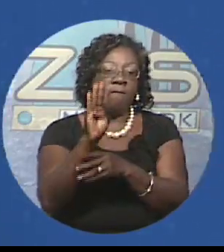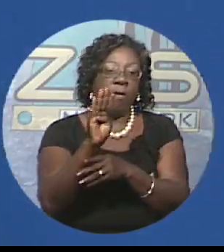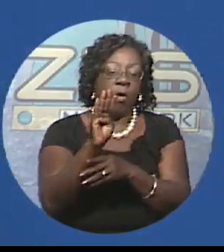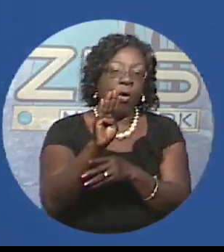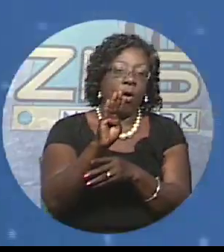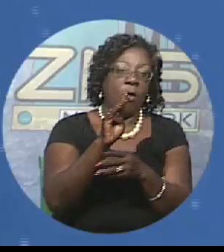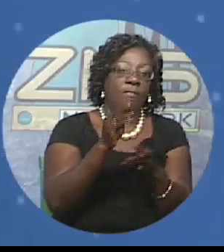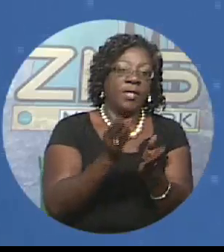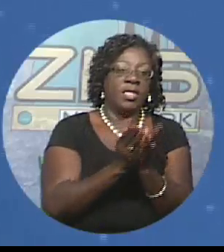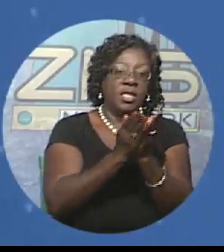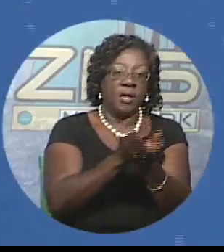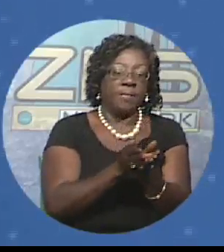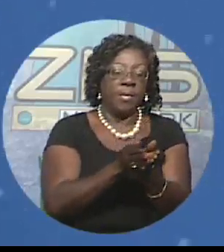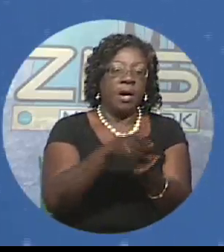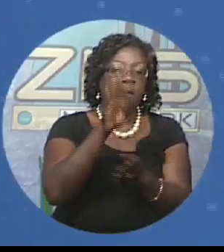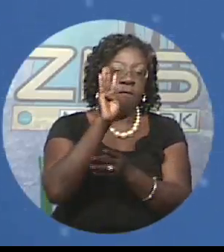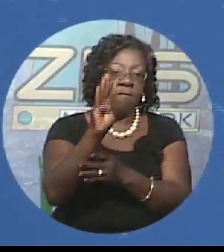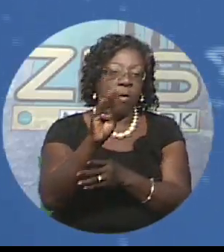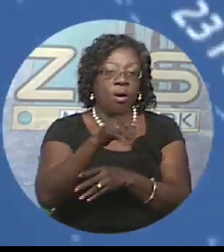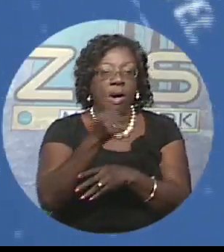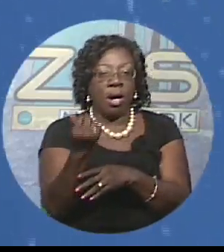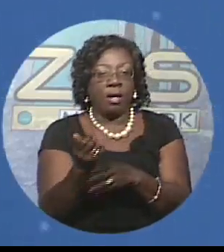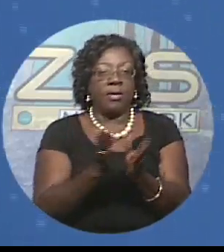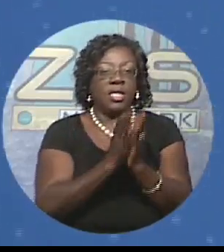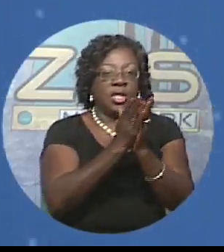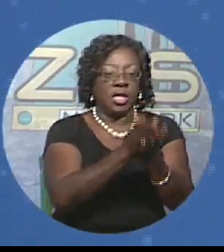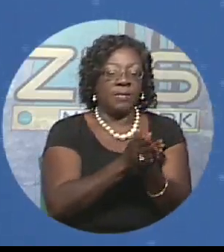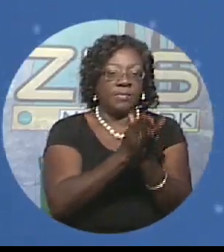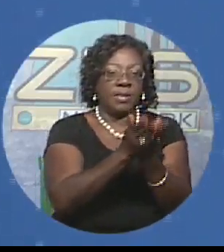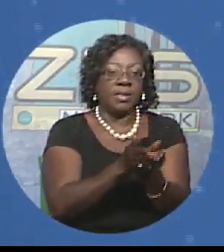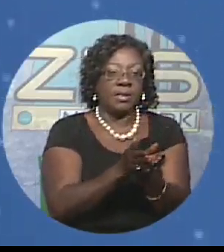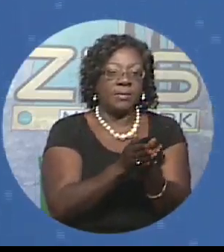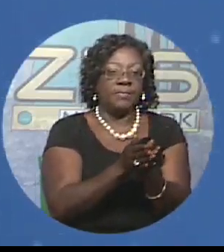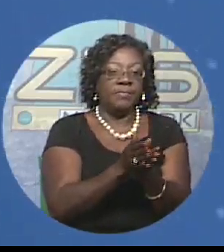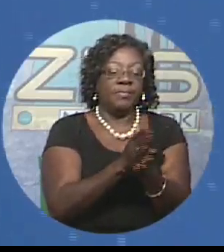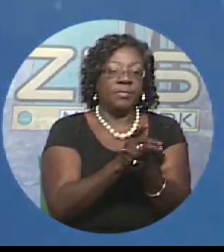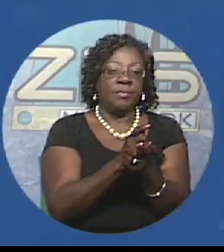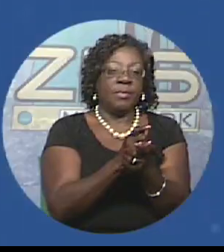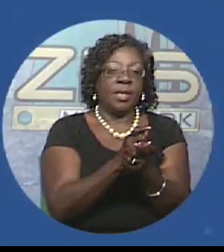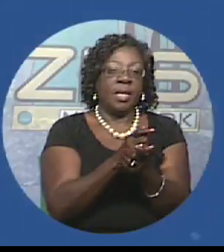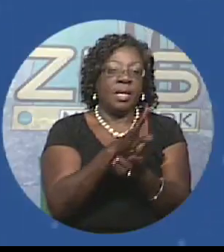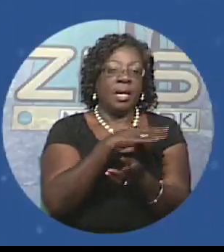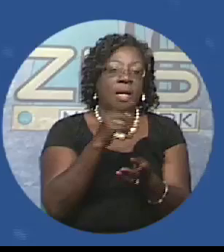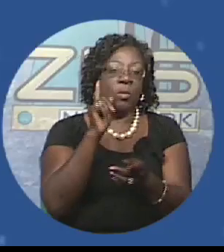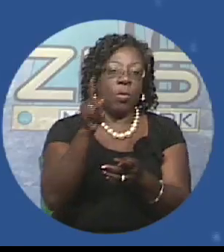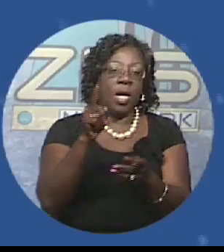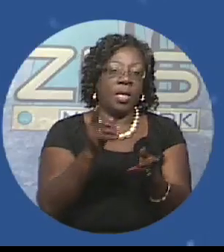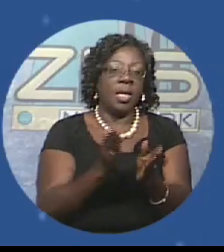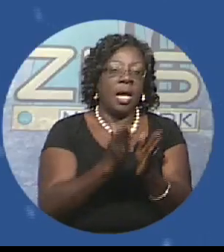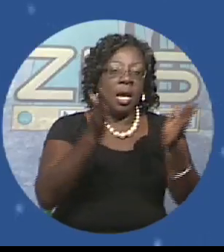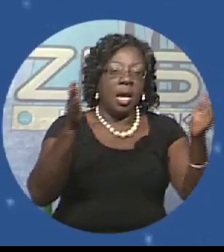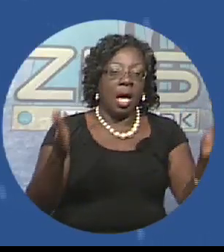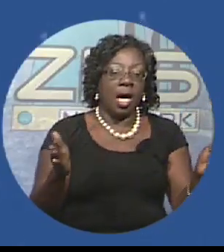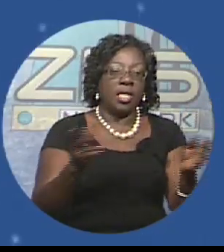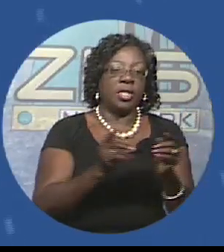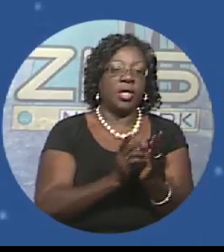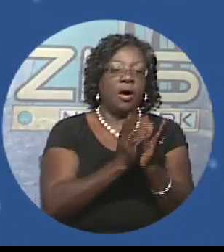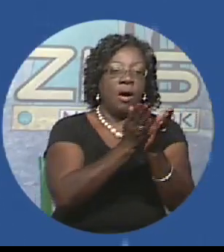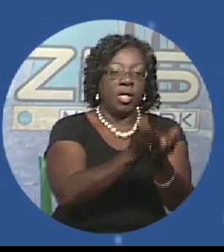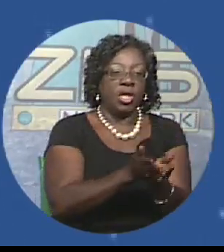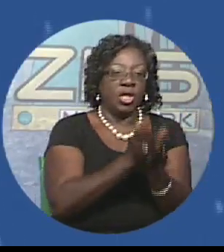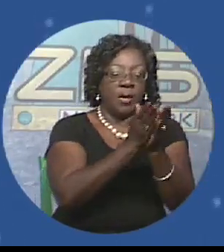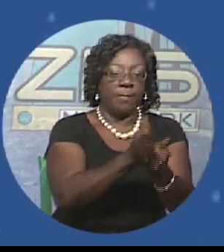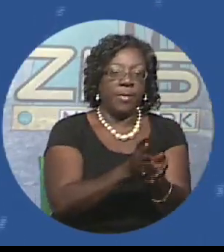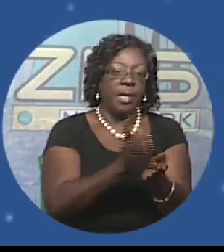long-range patrolling, 4 Stand Patrol 3007 for coastal duties, and 1 RoRo 5612 that